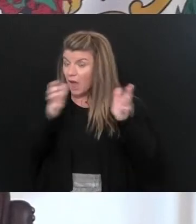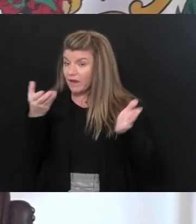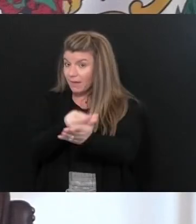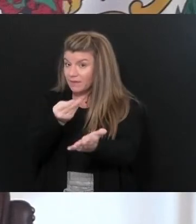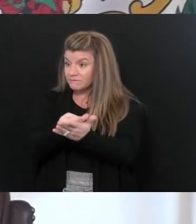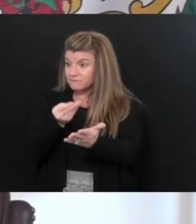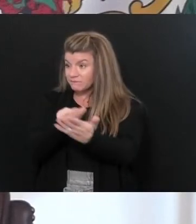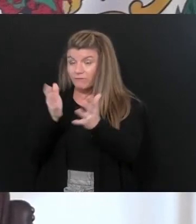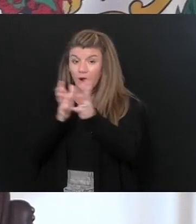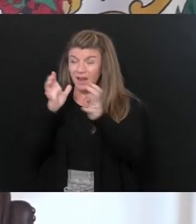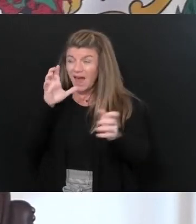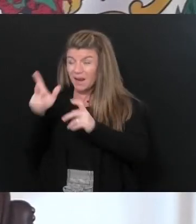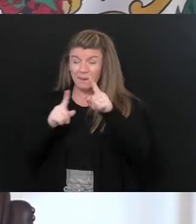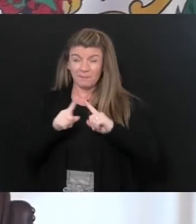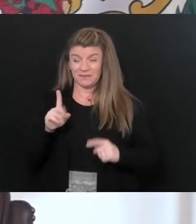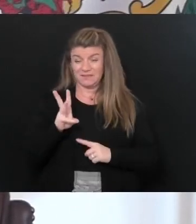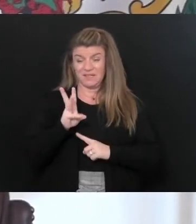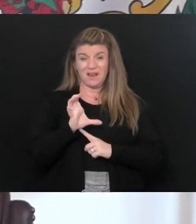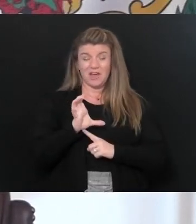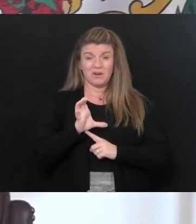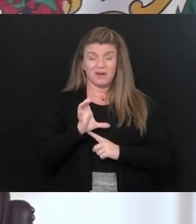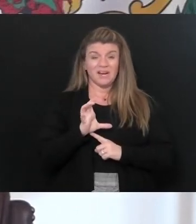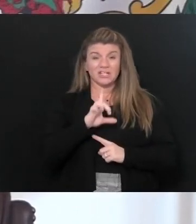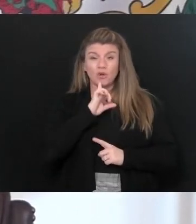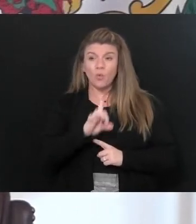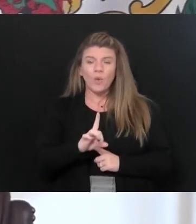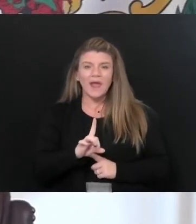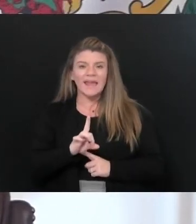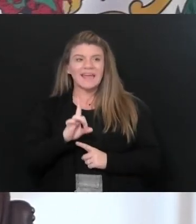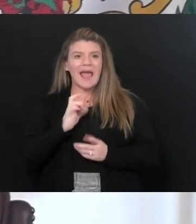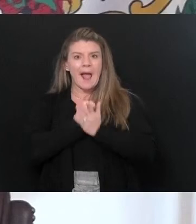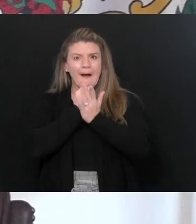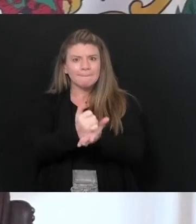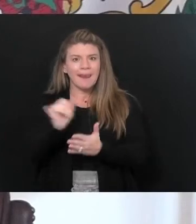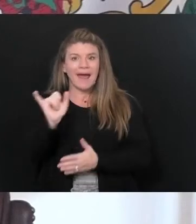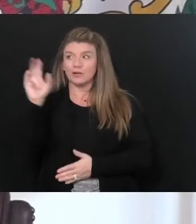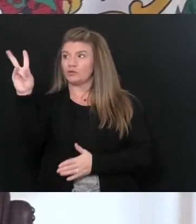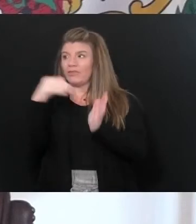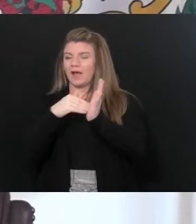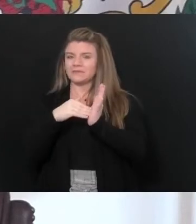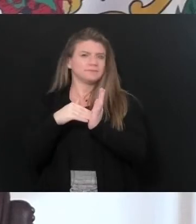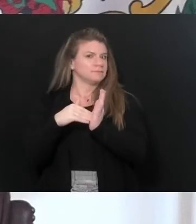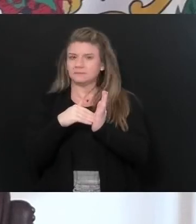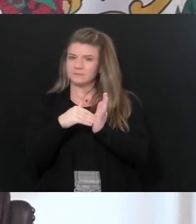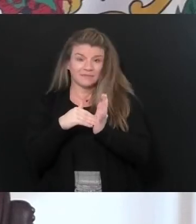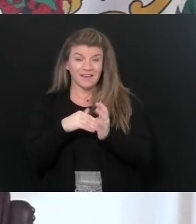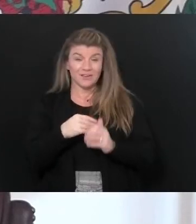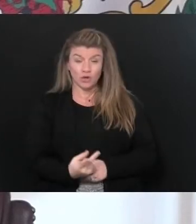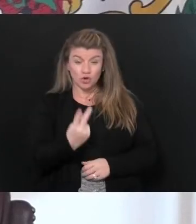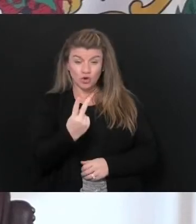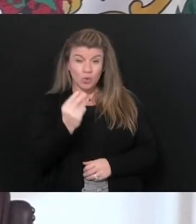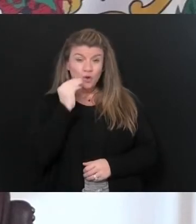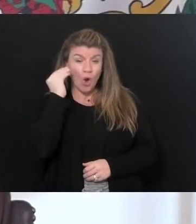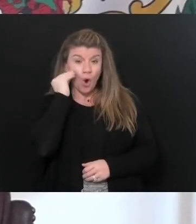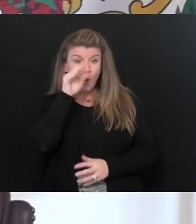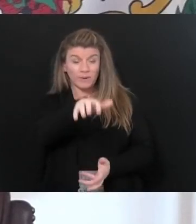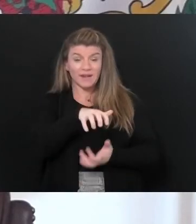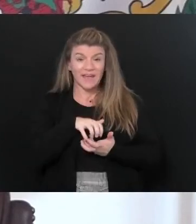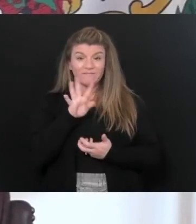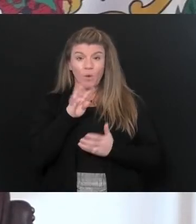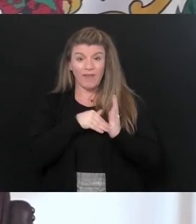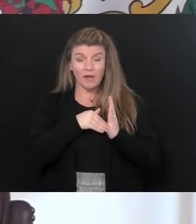everything. But $600 doesn't go nearly as far as $2,000. And to two in a home getting